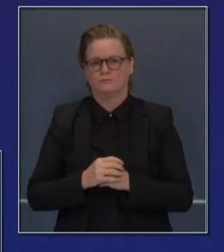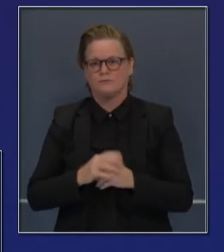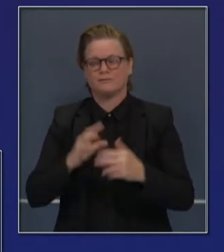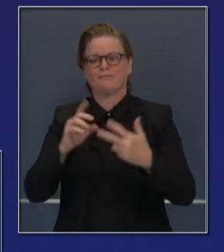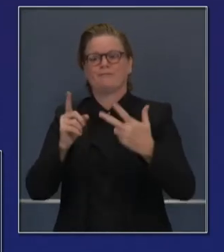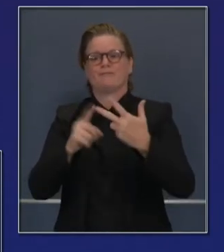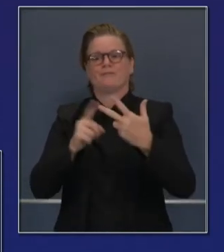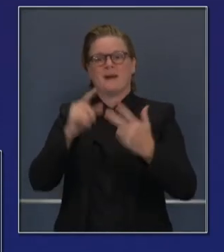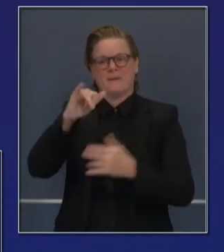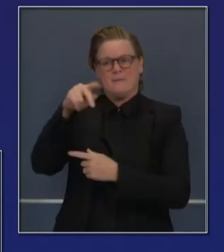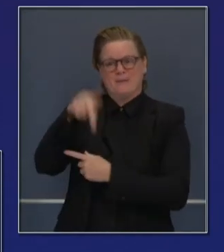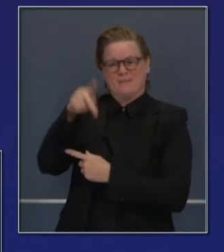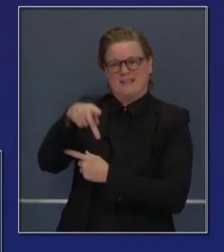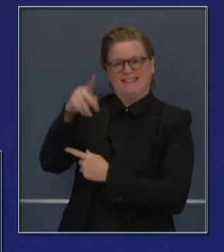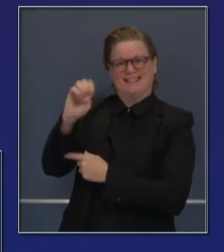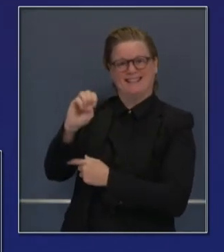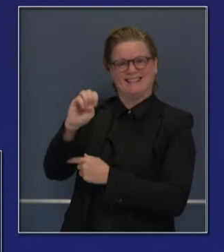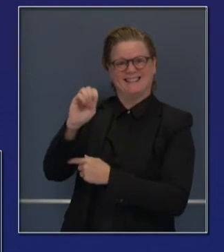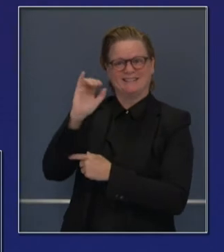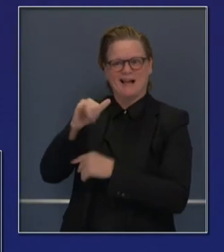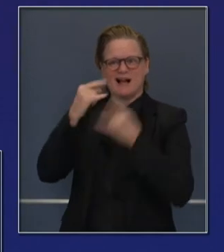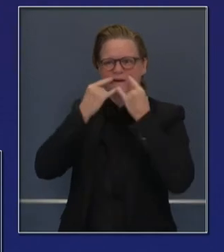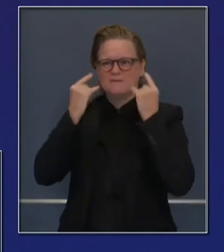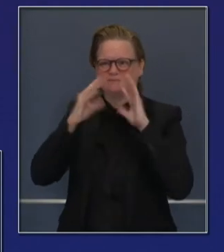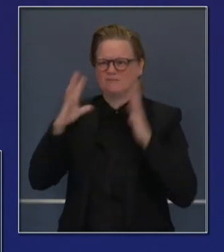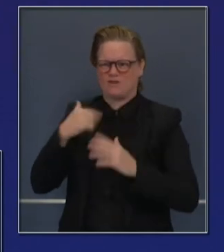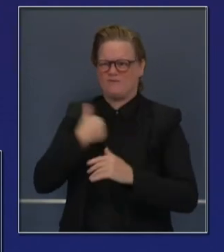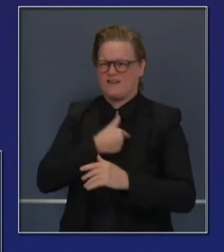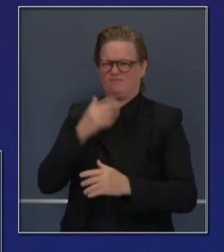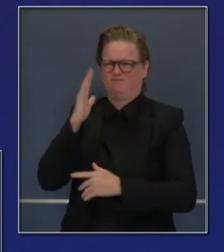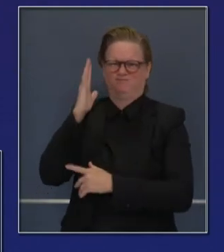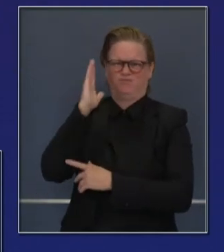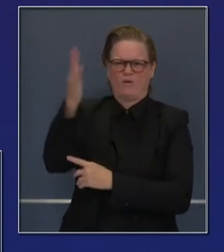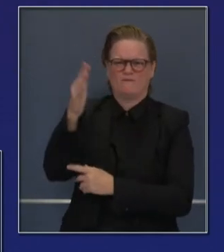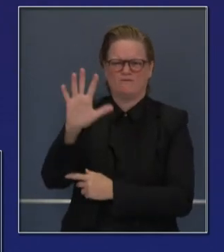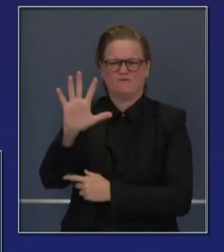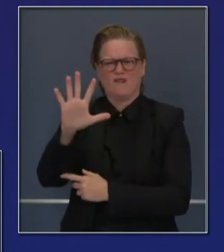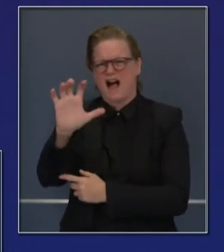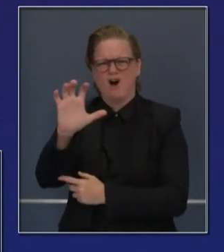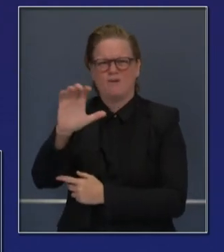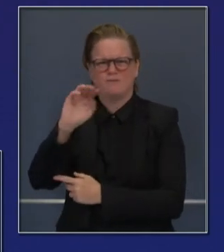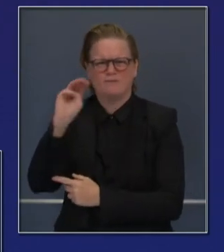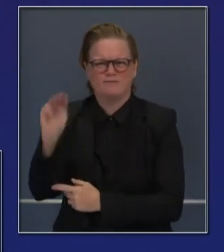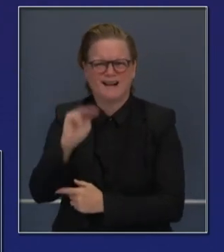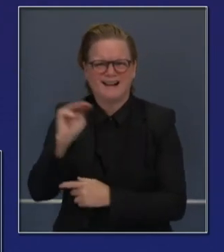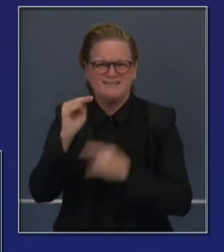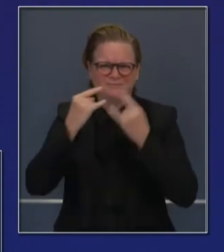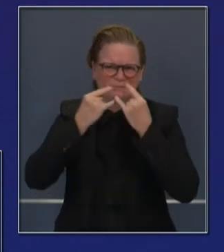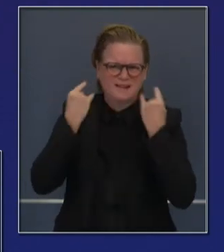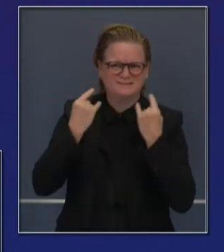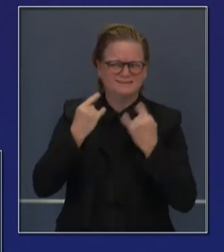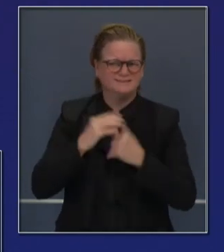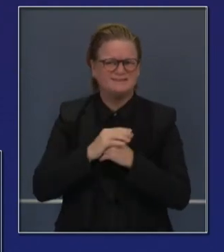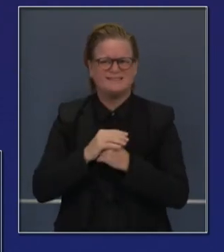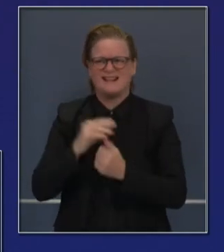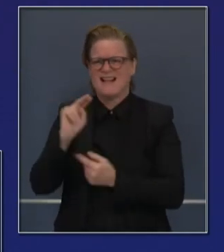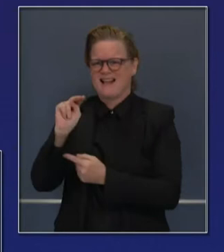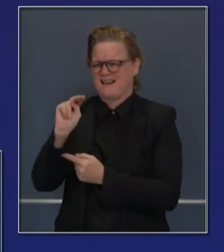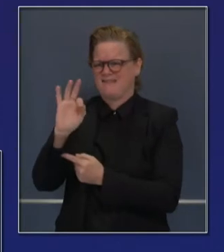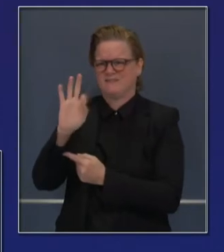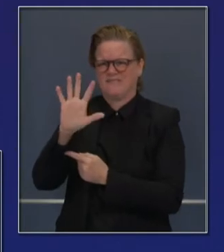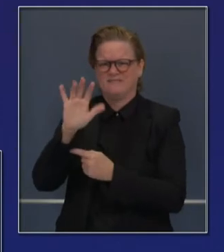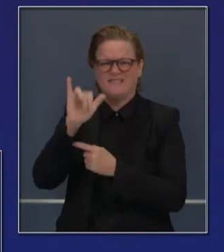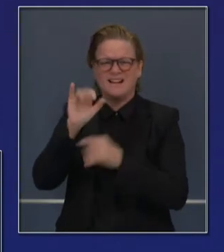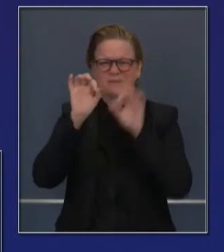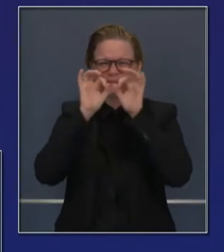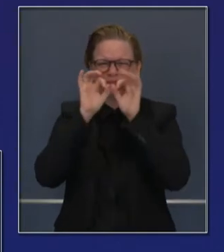billion units of surgical slash procedure masks and N95 masks, you'll see there on the slide, additional gowns and